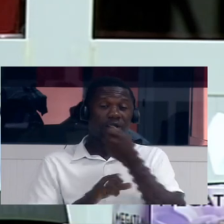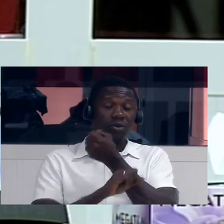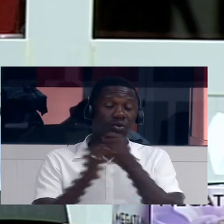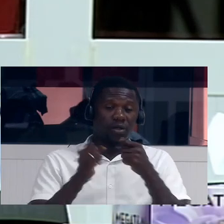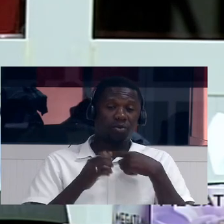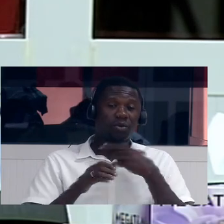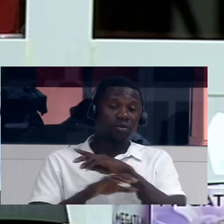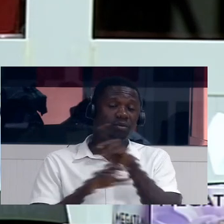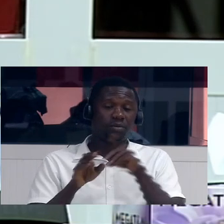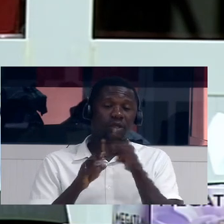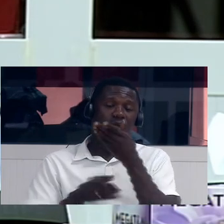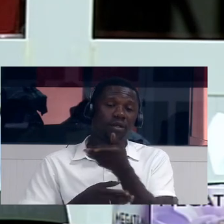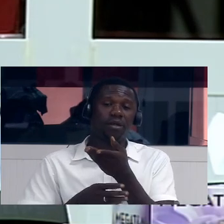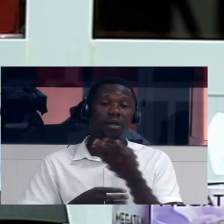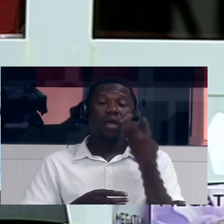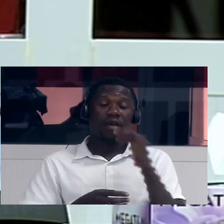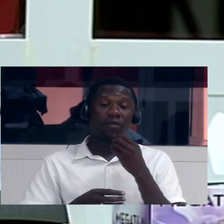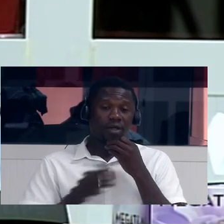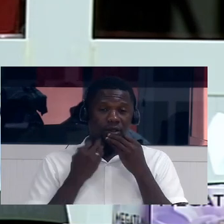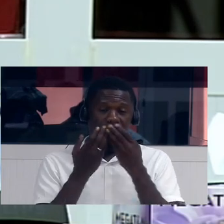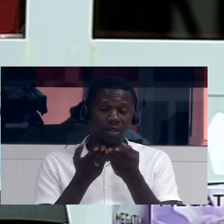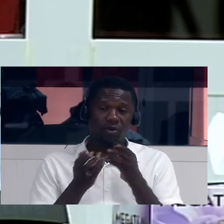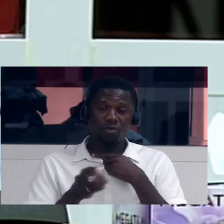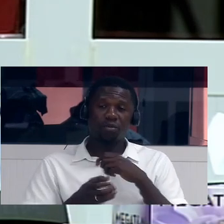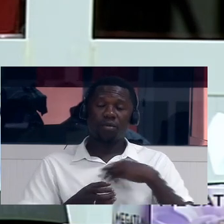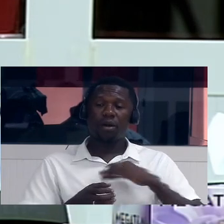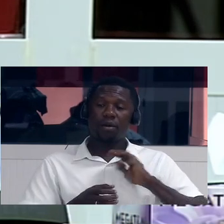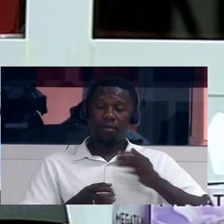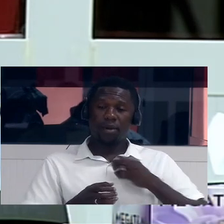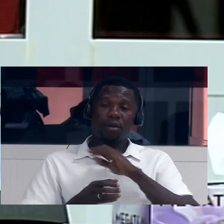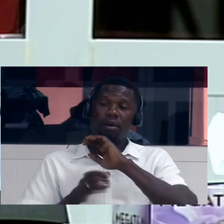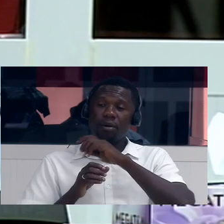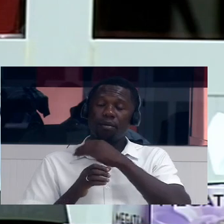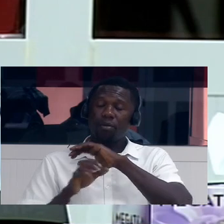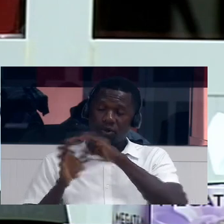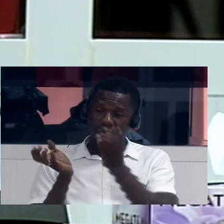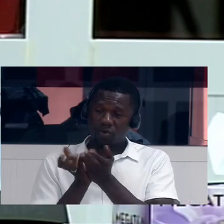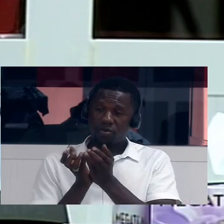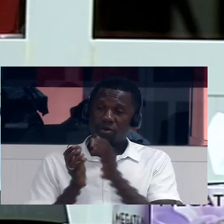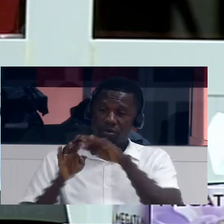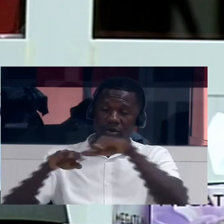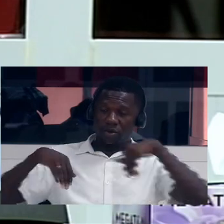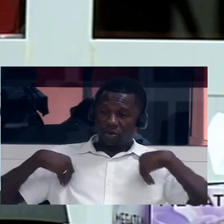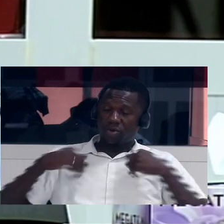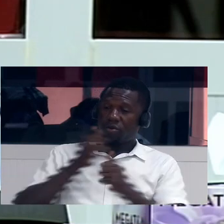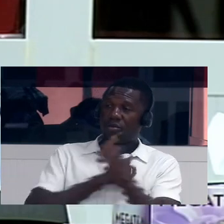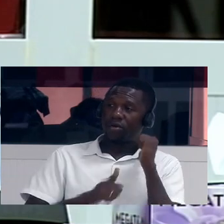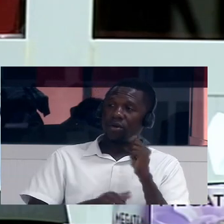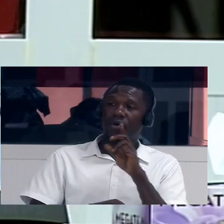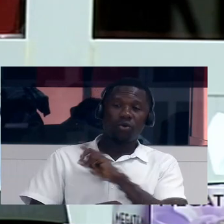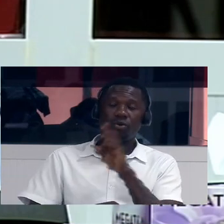place, if I had said to my men, withdraw, come back,